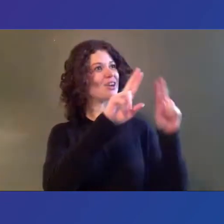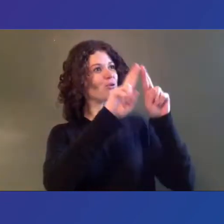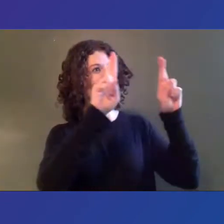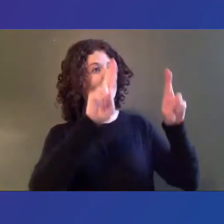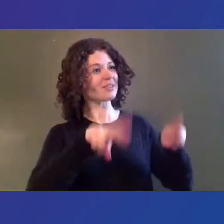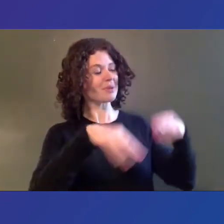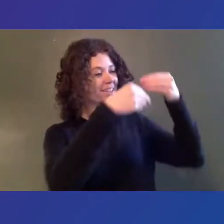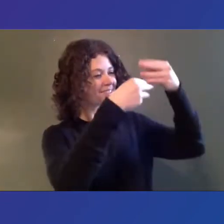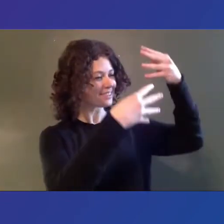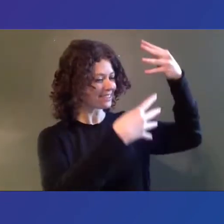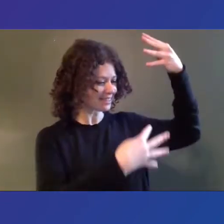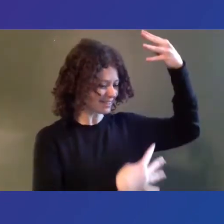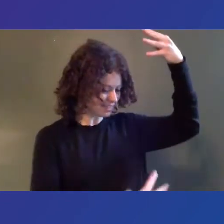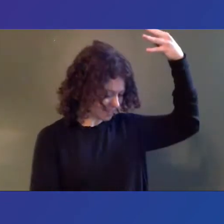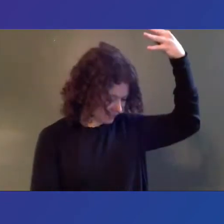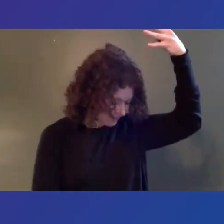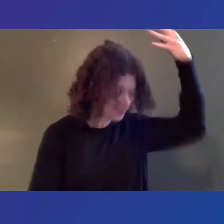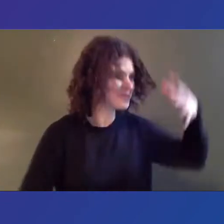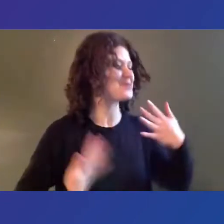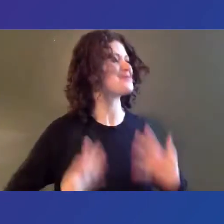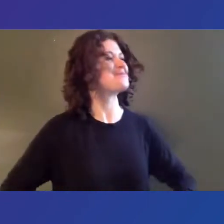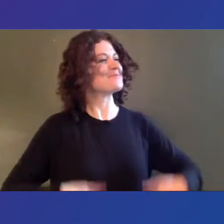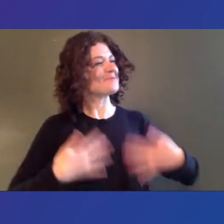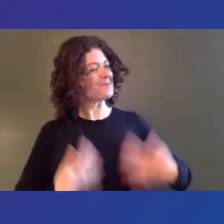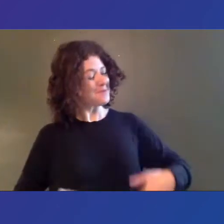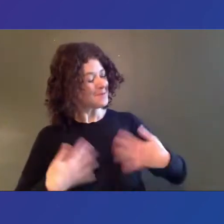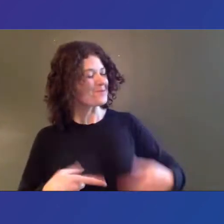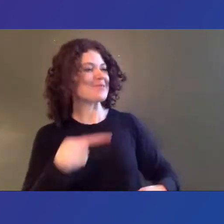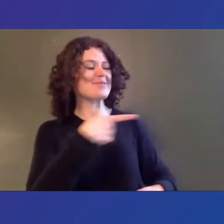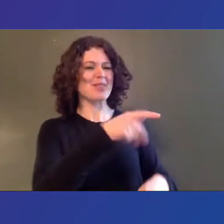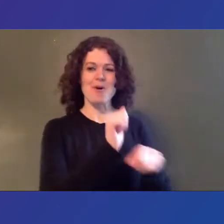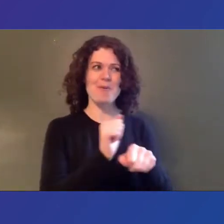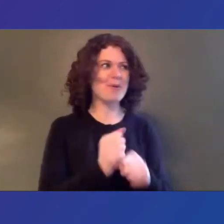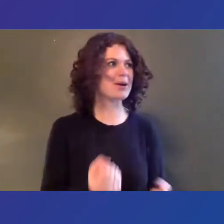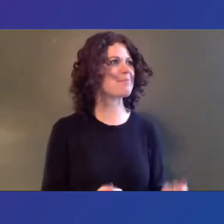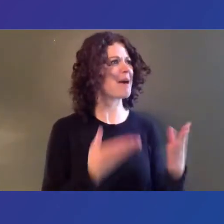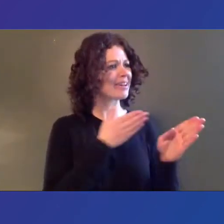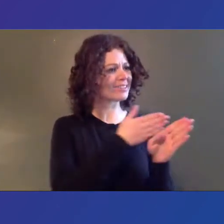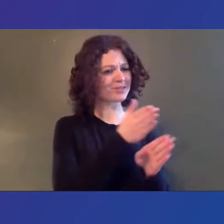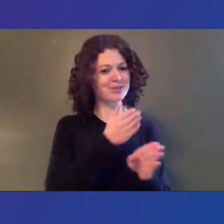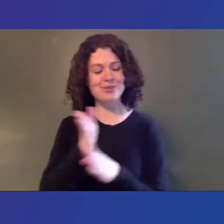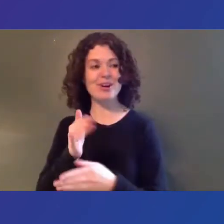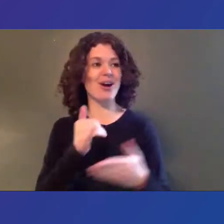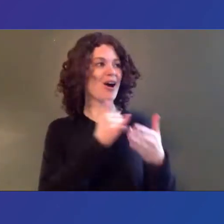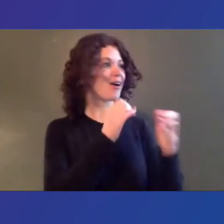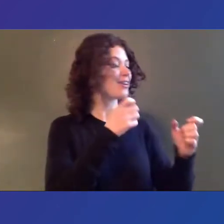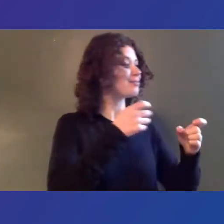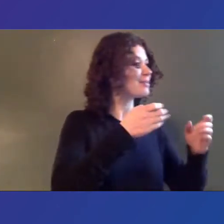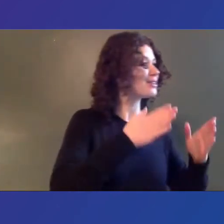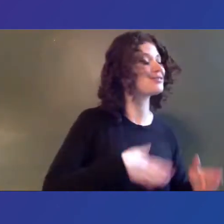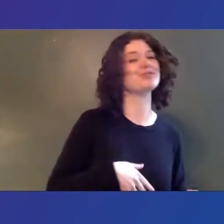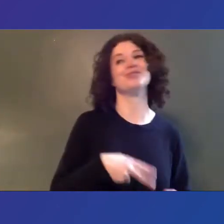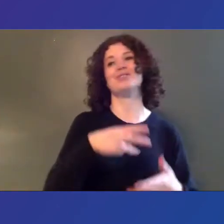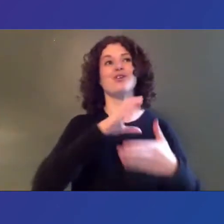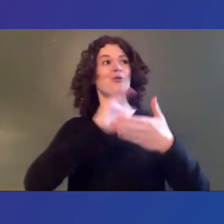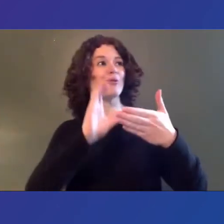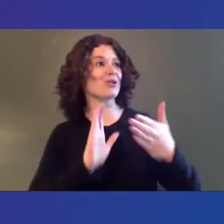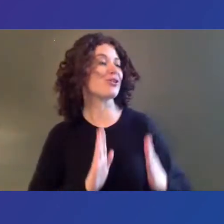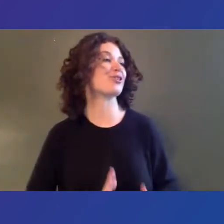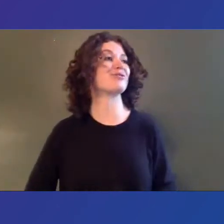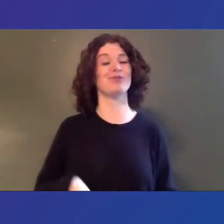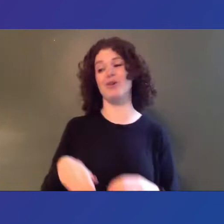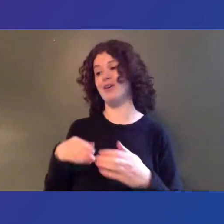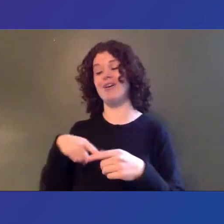encyclopedic, it's huge. So you have an extensive career in arts management, performing and choreographing, dance education, and public school